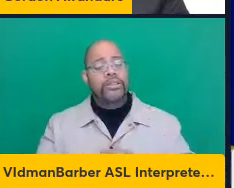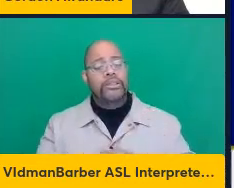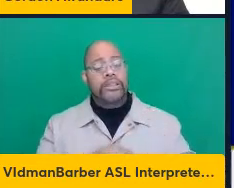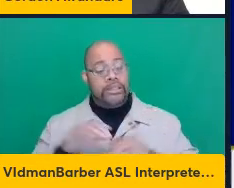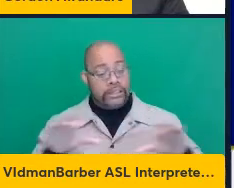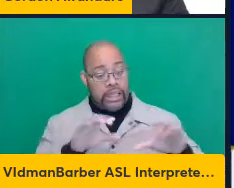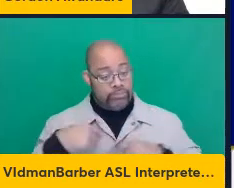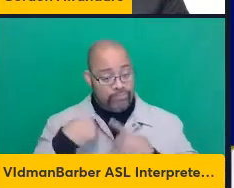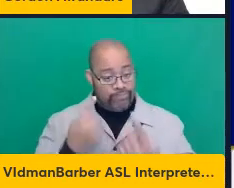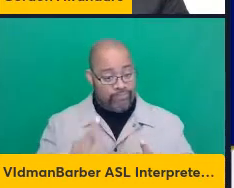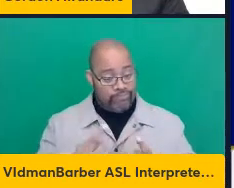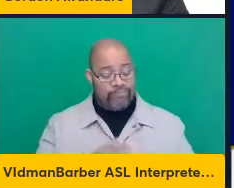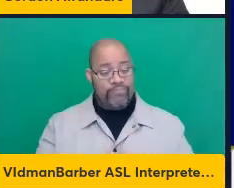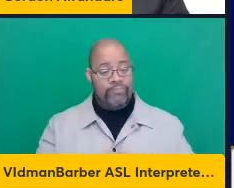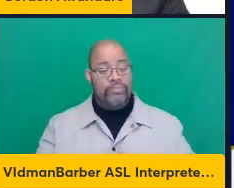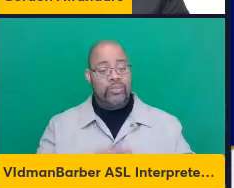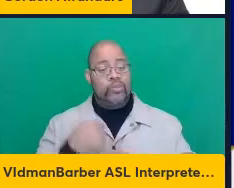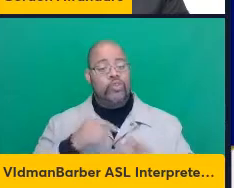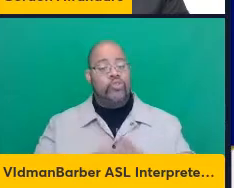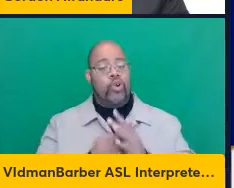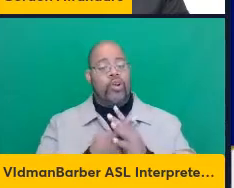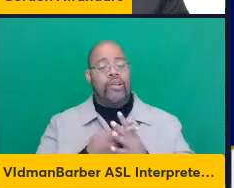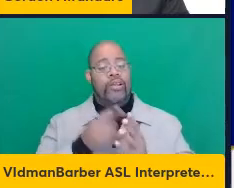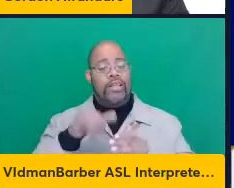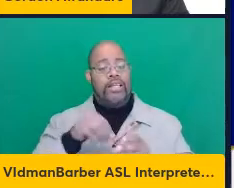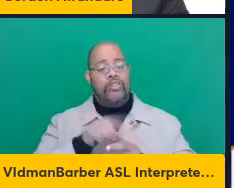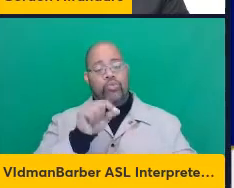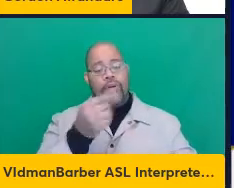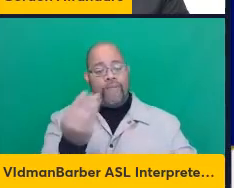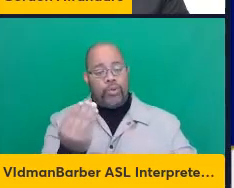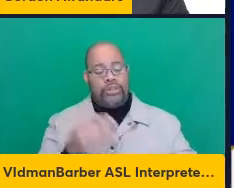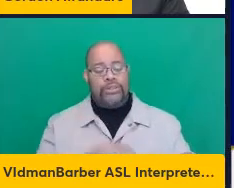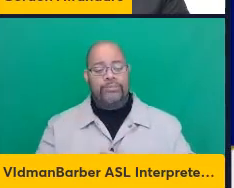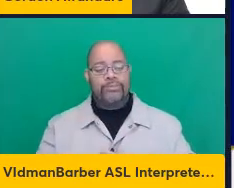done since we started this in 2014.